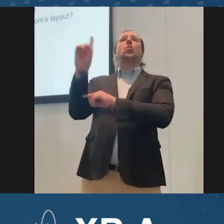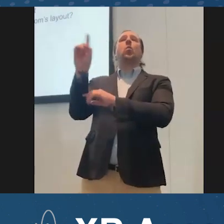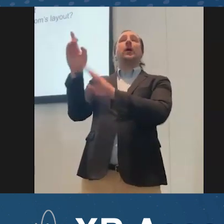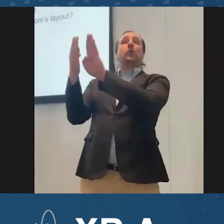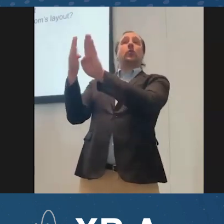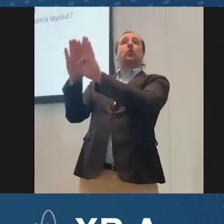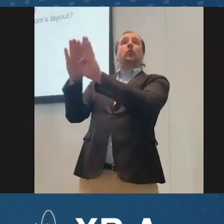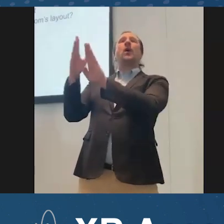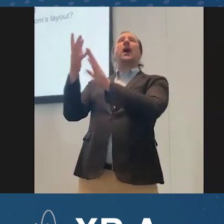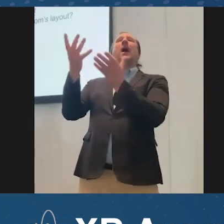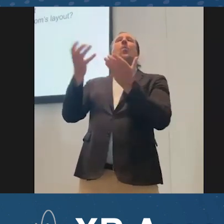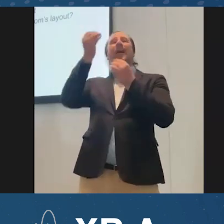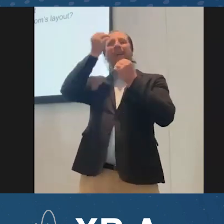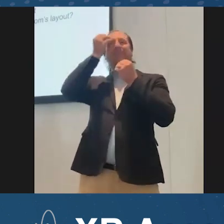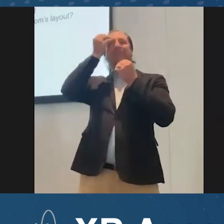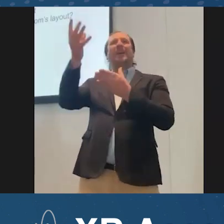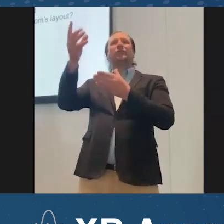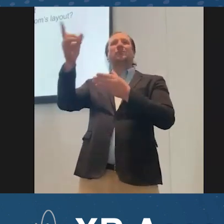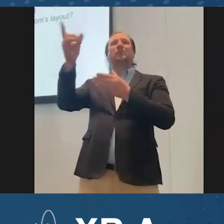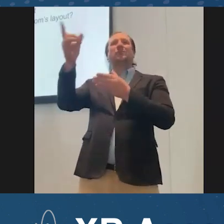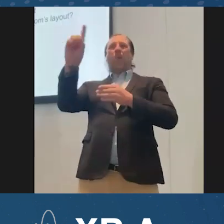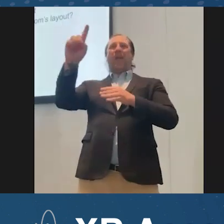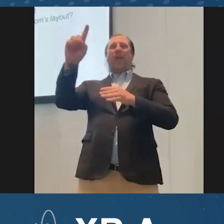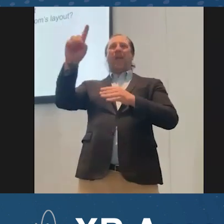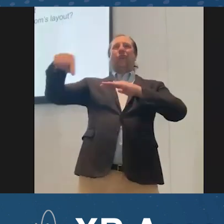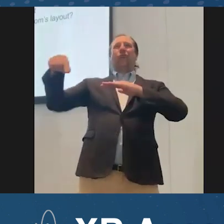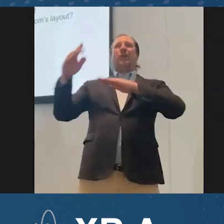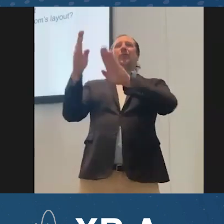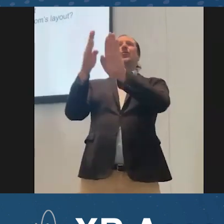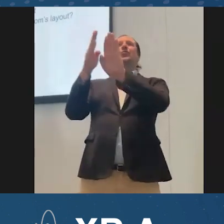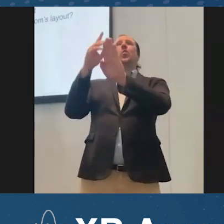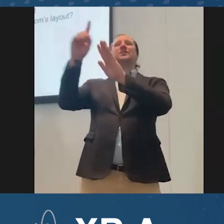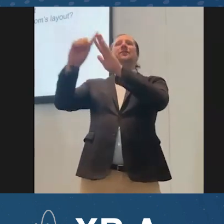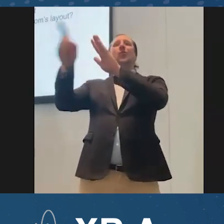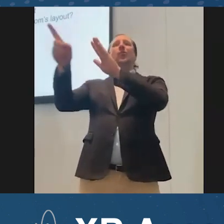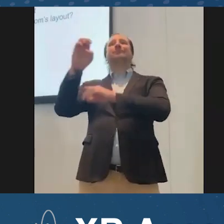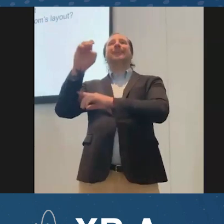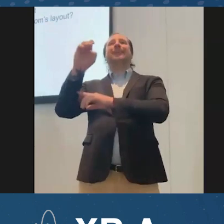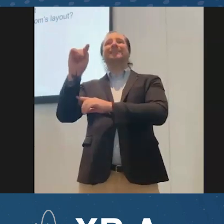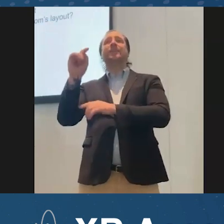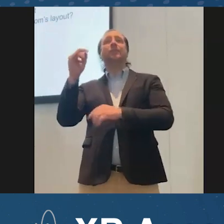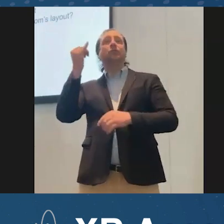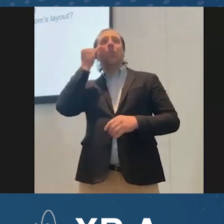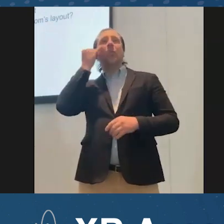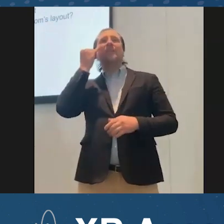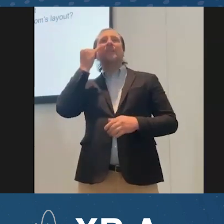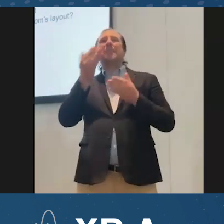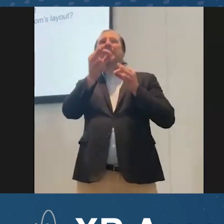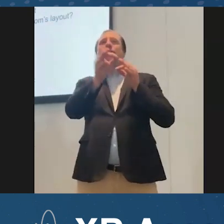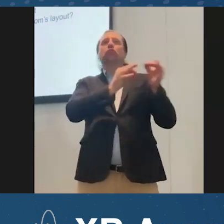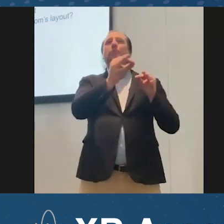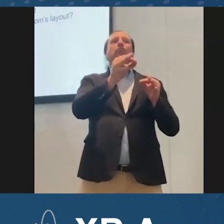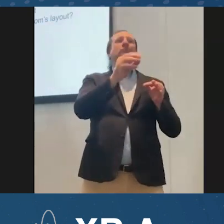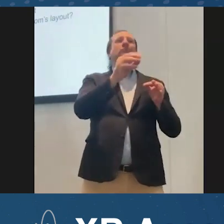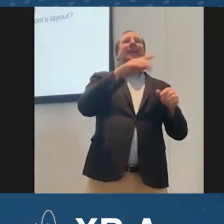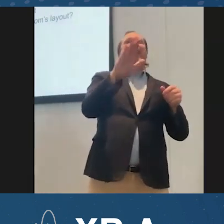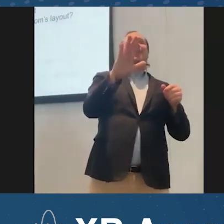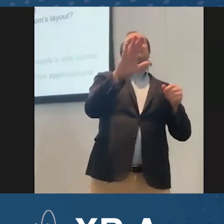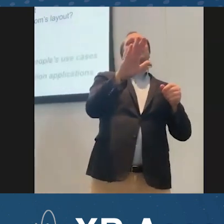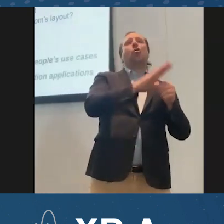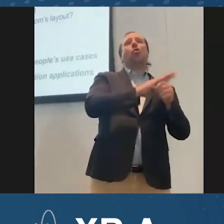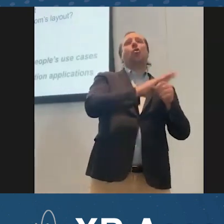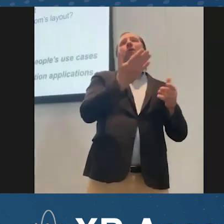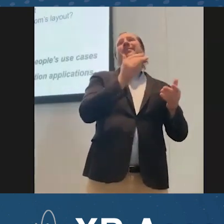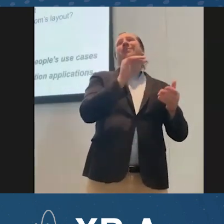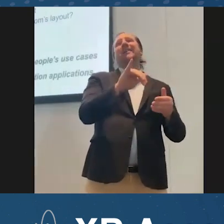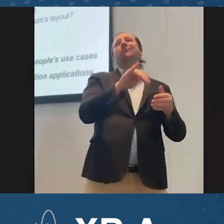about the layout. In either of these cases, my original basic description is no longer enough to cover those needs. So to